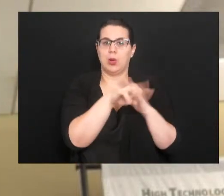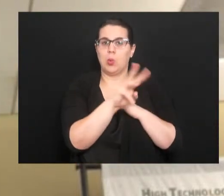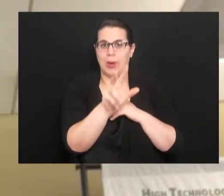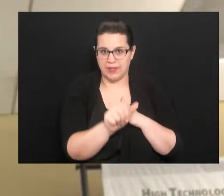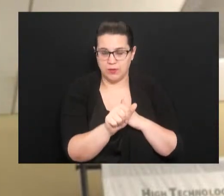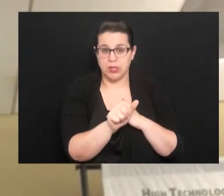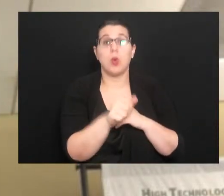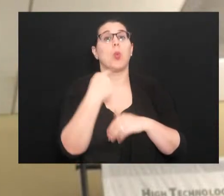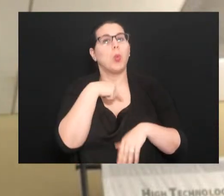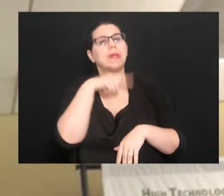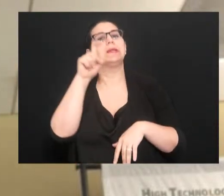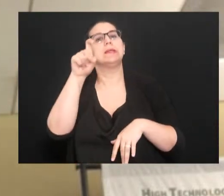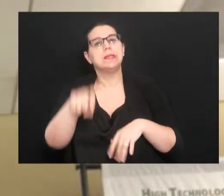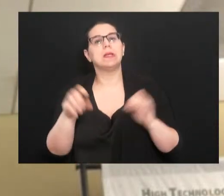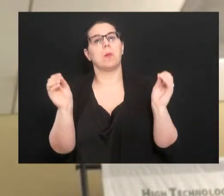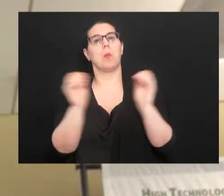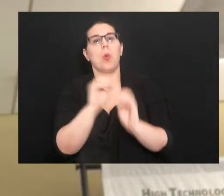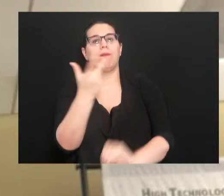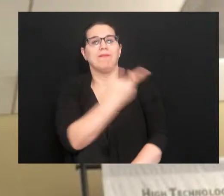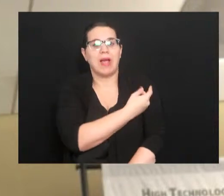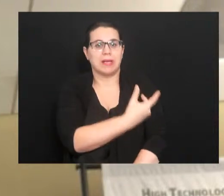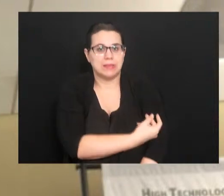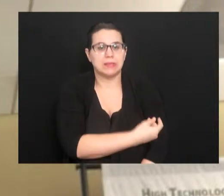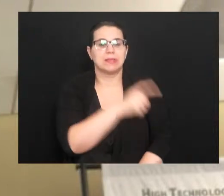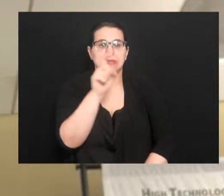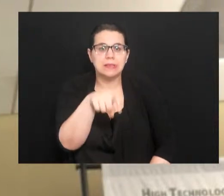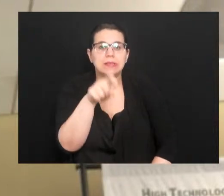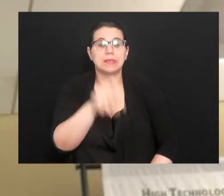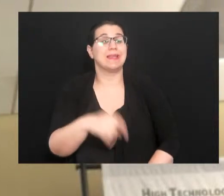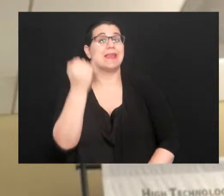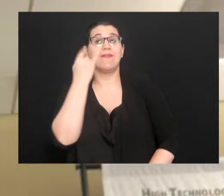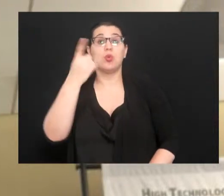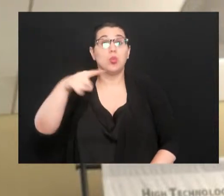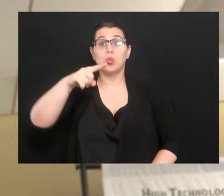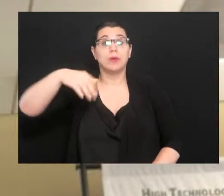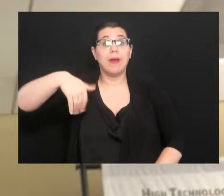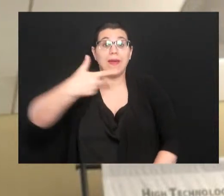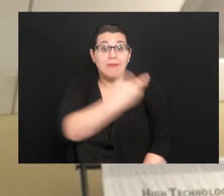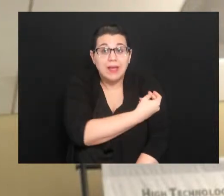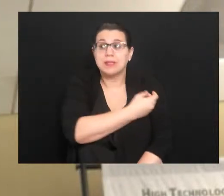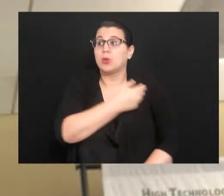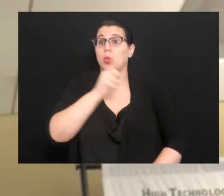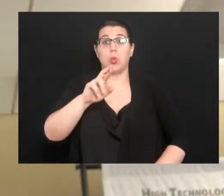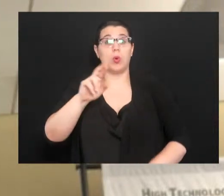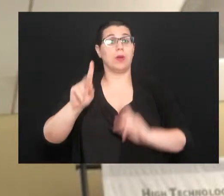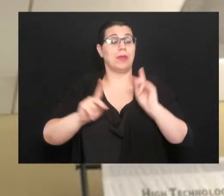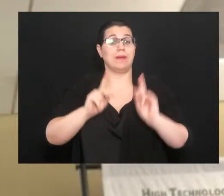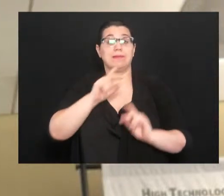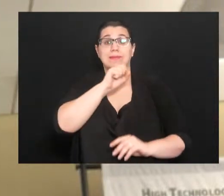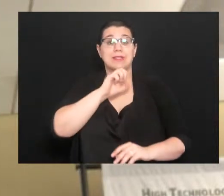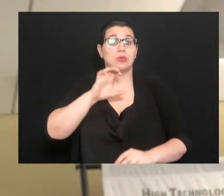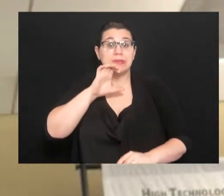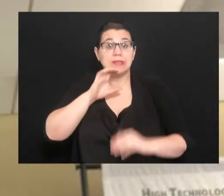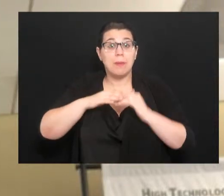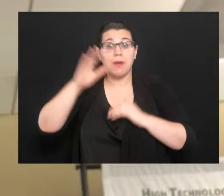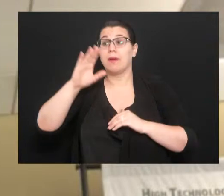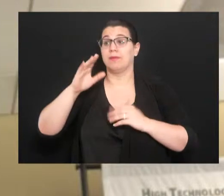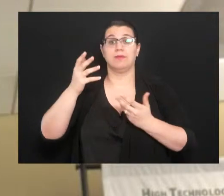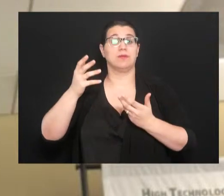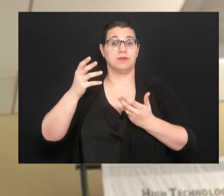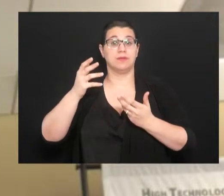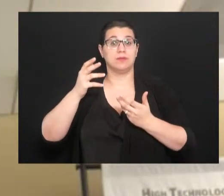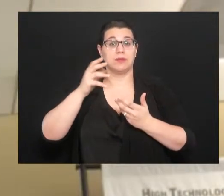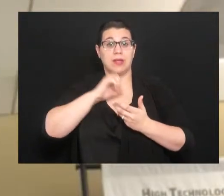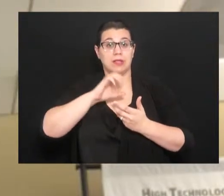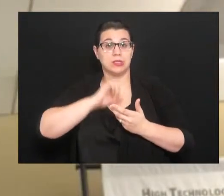vaccinated, unvaccinated West Virginians and older West Virginians who don't get the appropriate booster dose are going